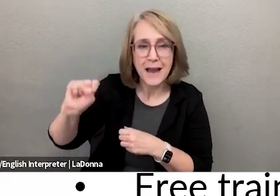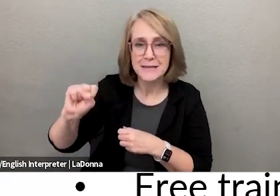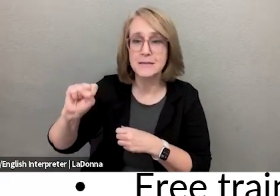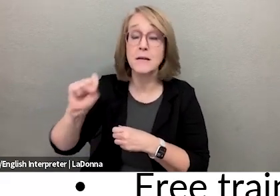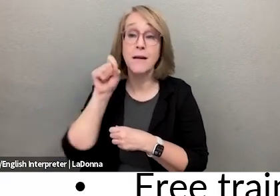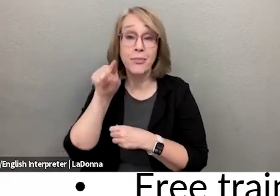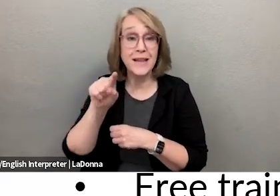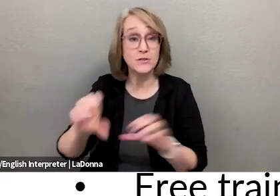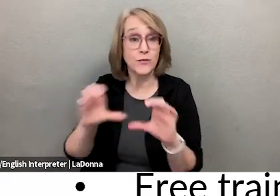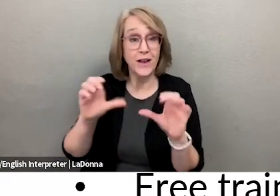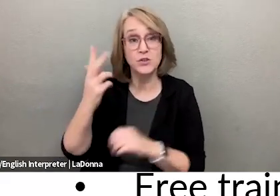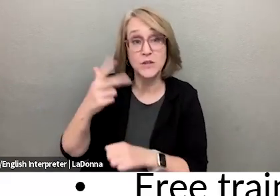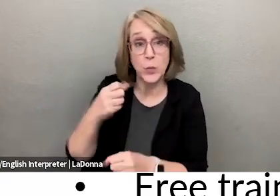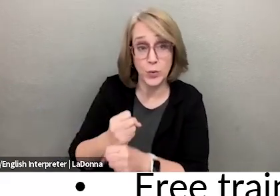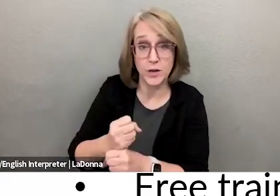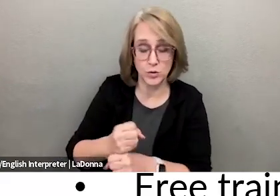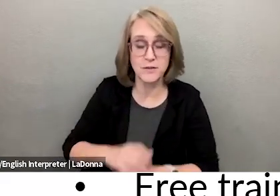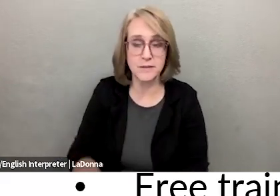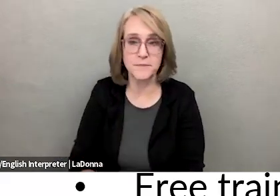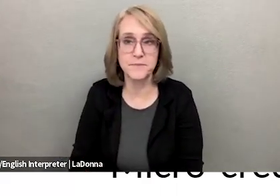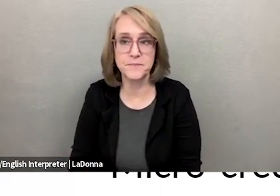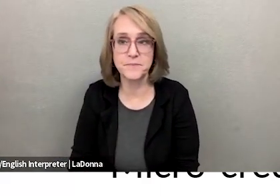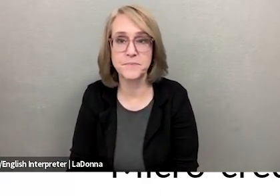3-year certification. Next, please.